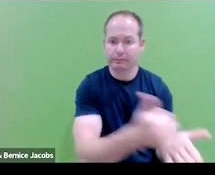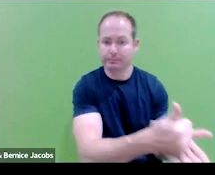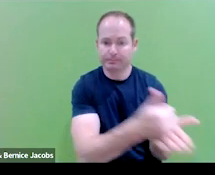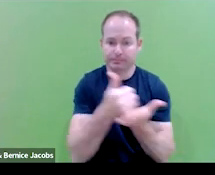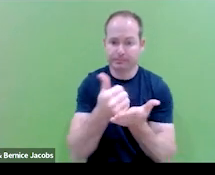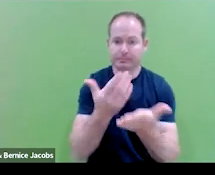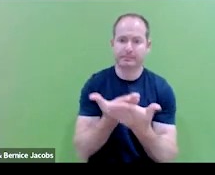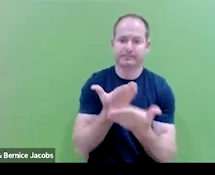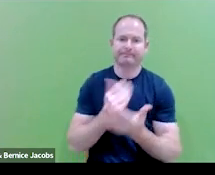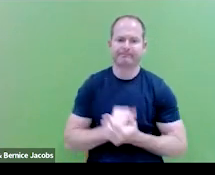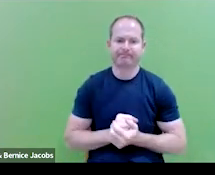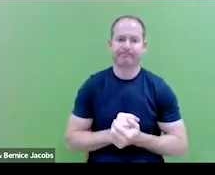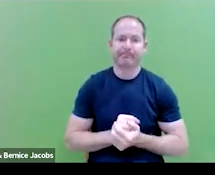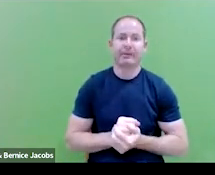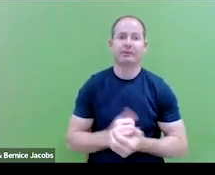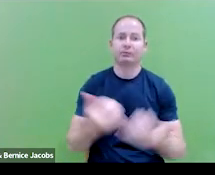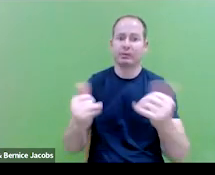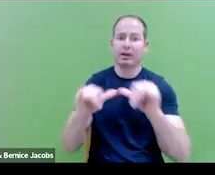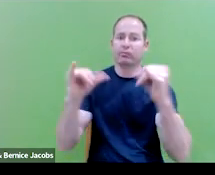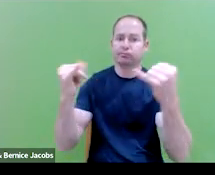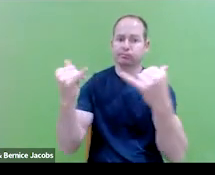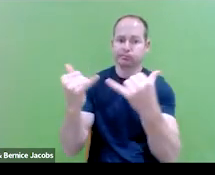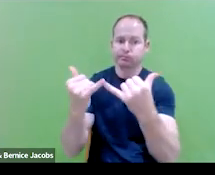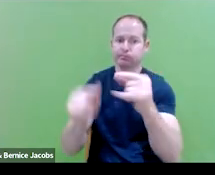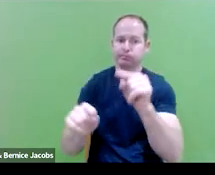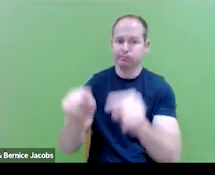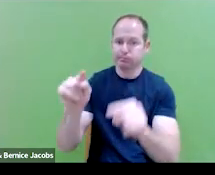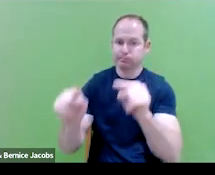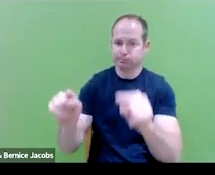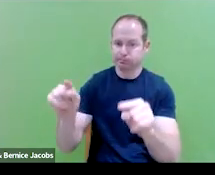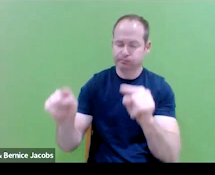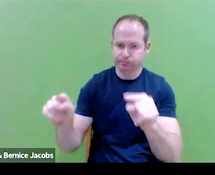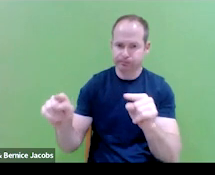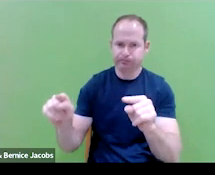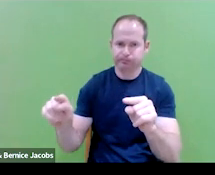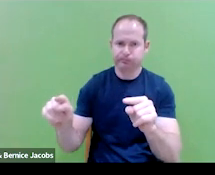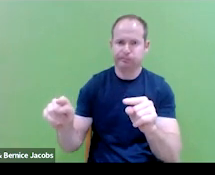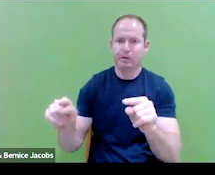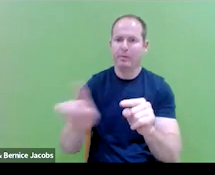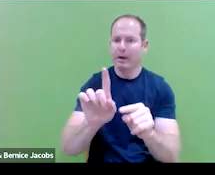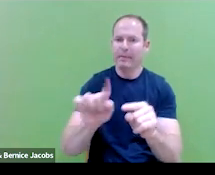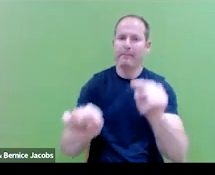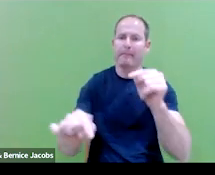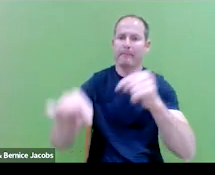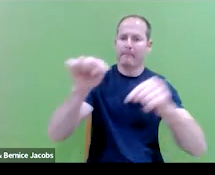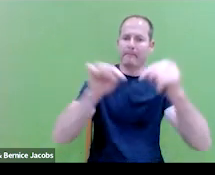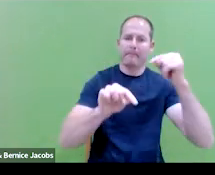to building inclusivity for people with disabilities and different needs. If anything, it will